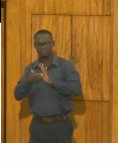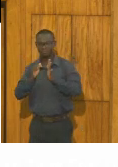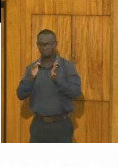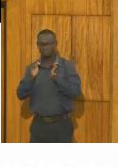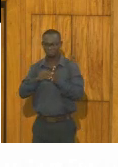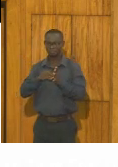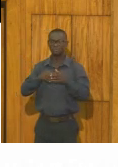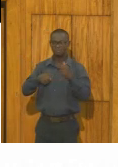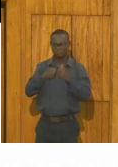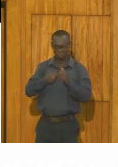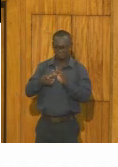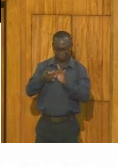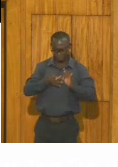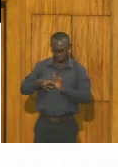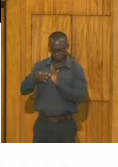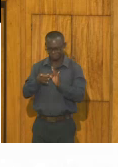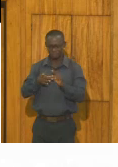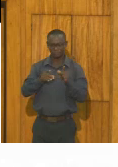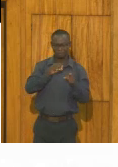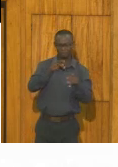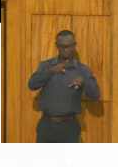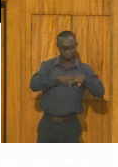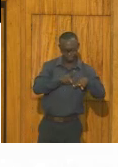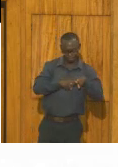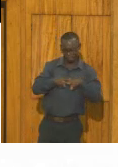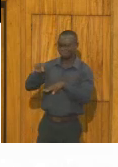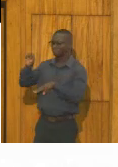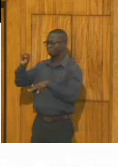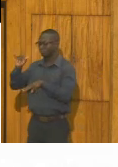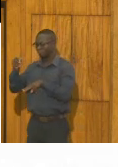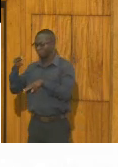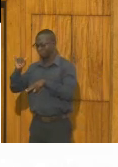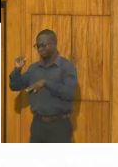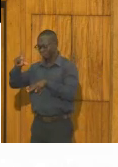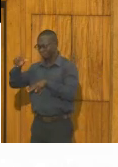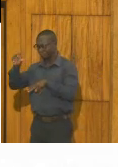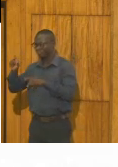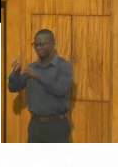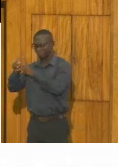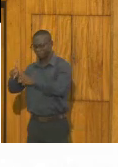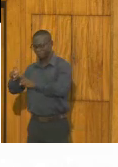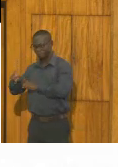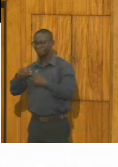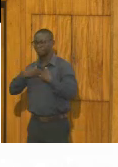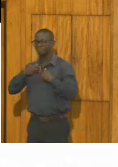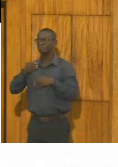combine the HIV and syphilis testing. So we also had poor reporting